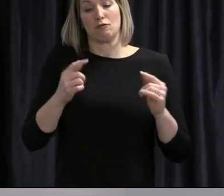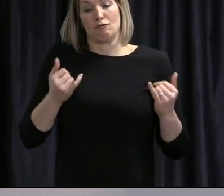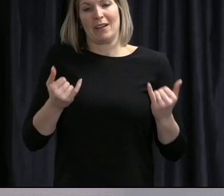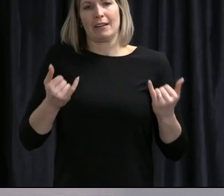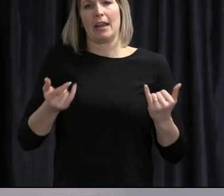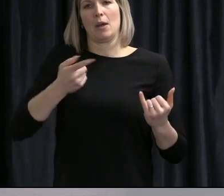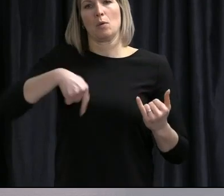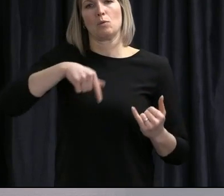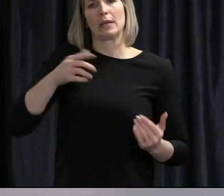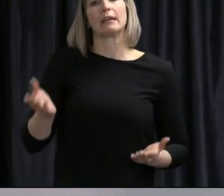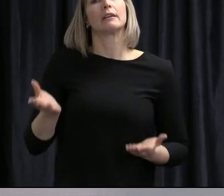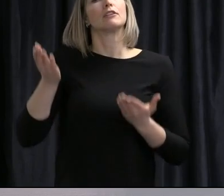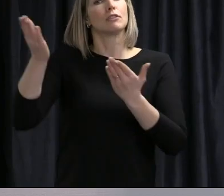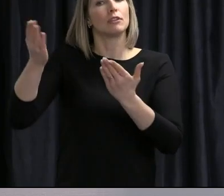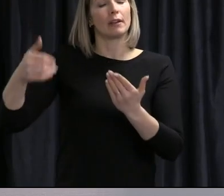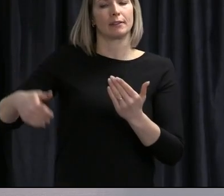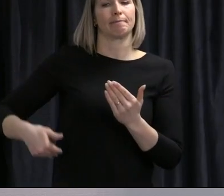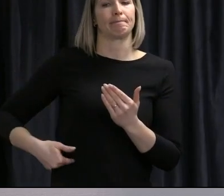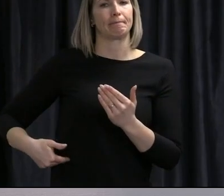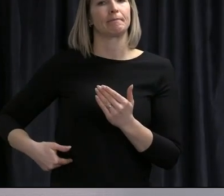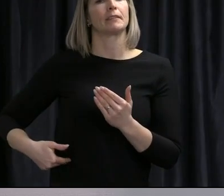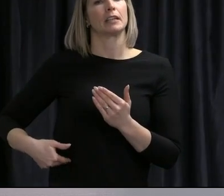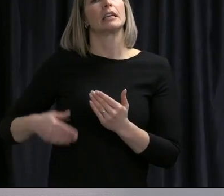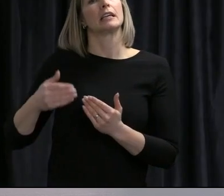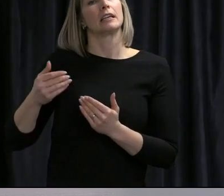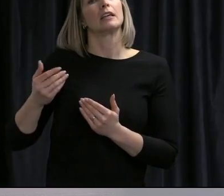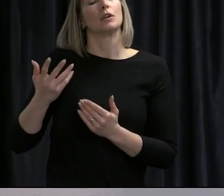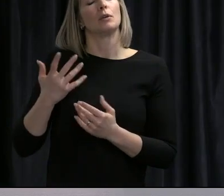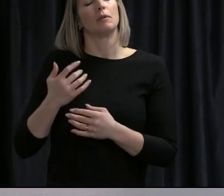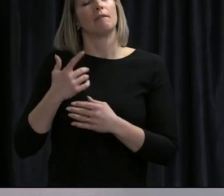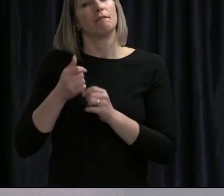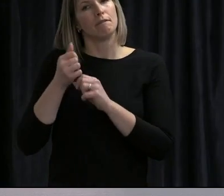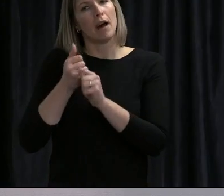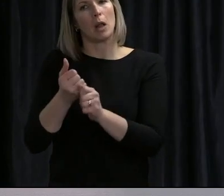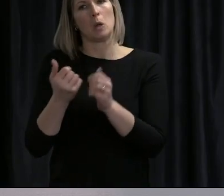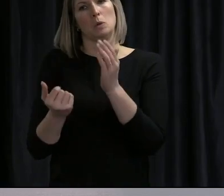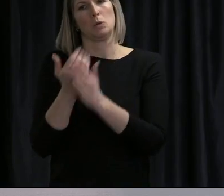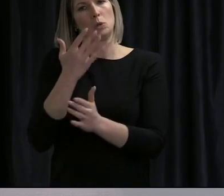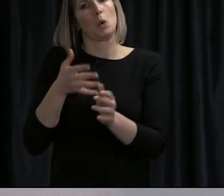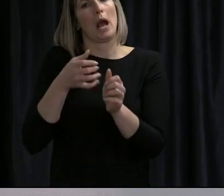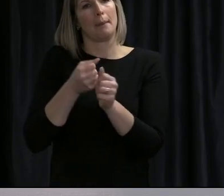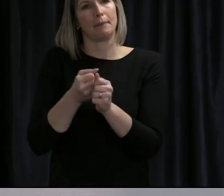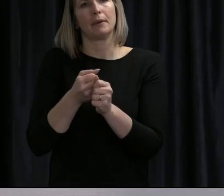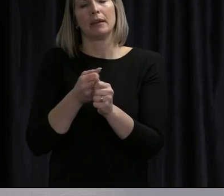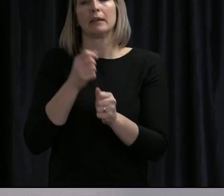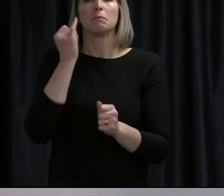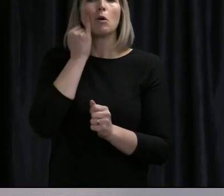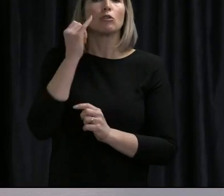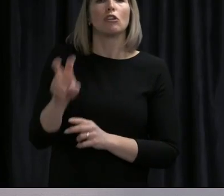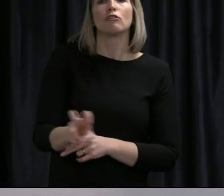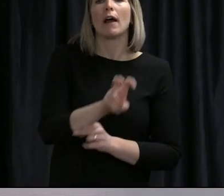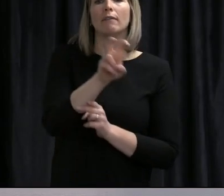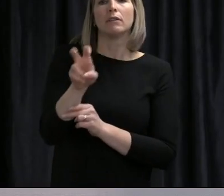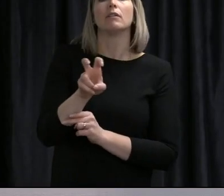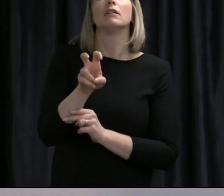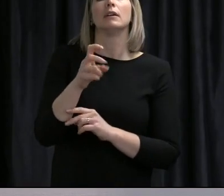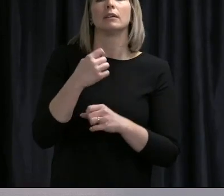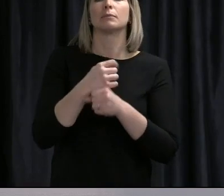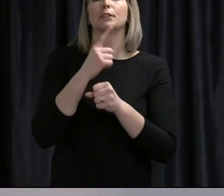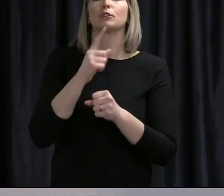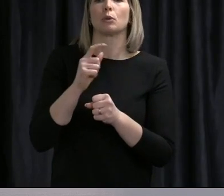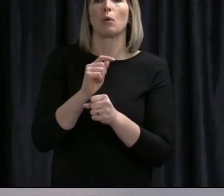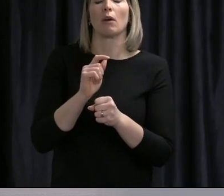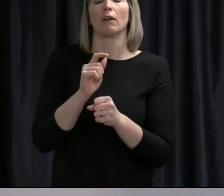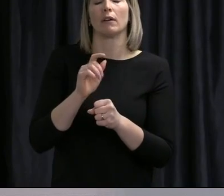So there's exemptions that have been put in place for, as you would expect from any straddling time, that when you put make